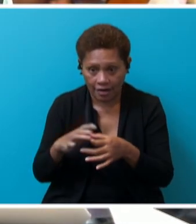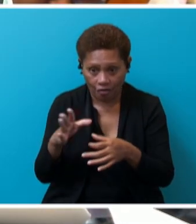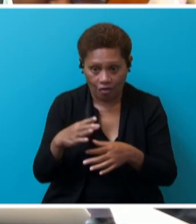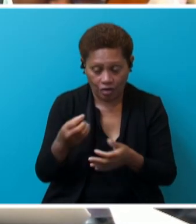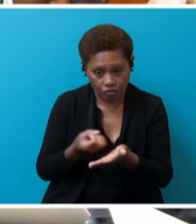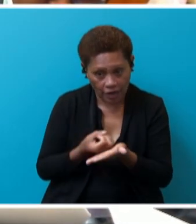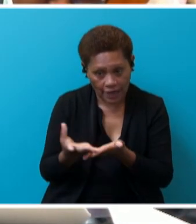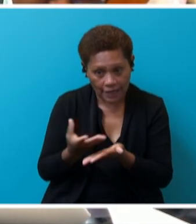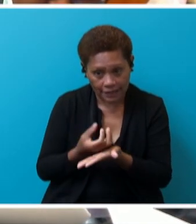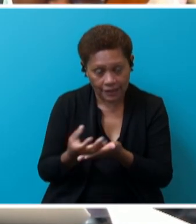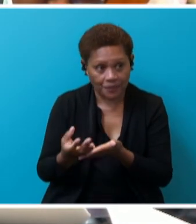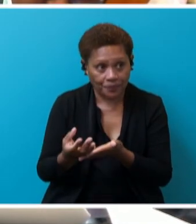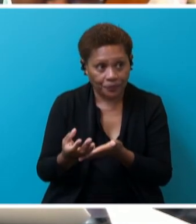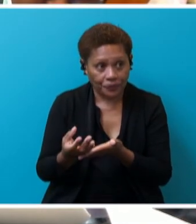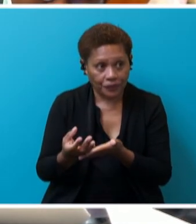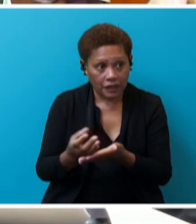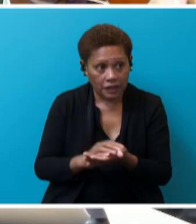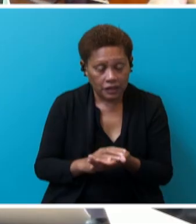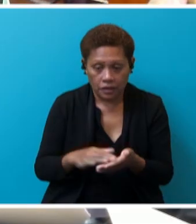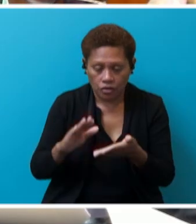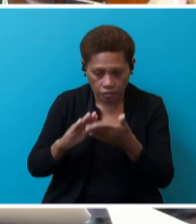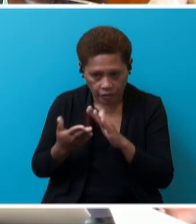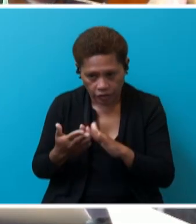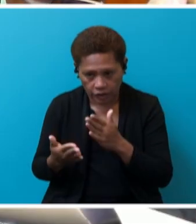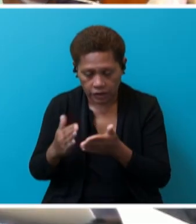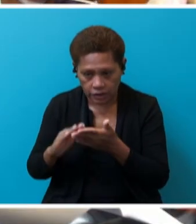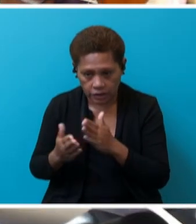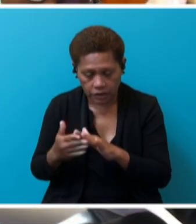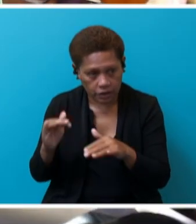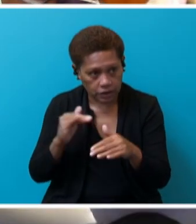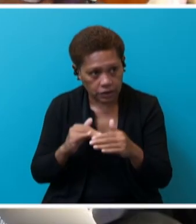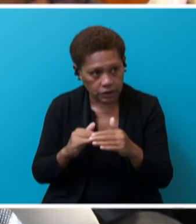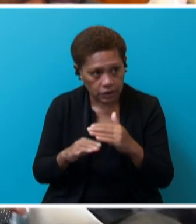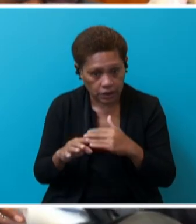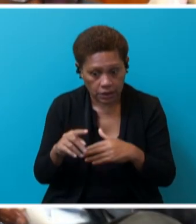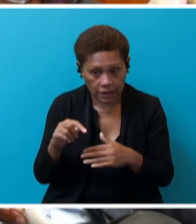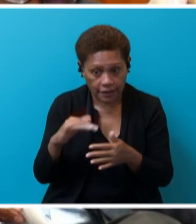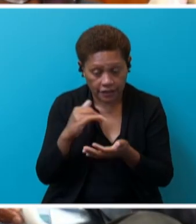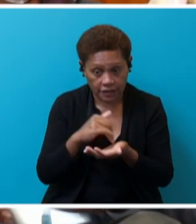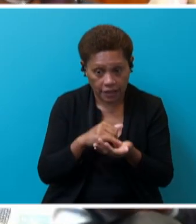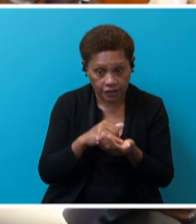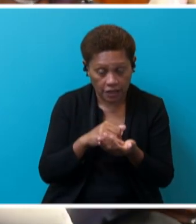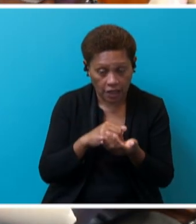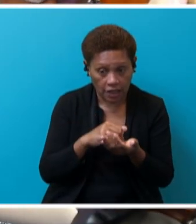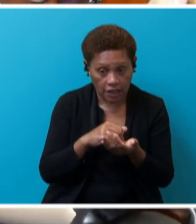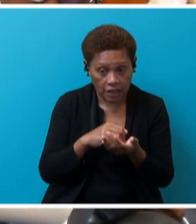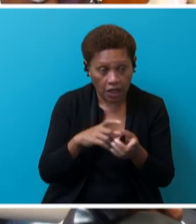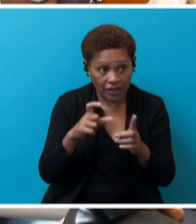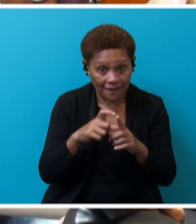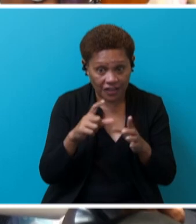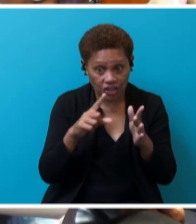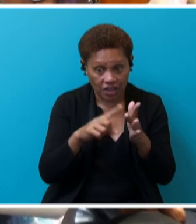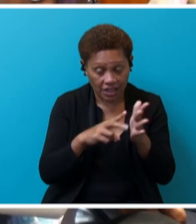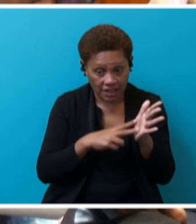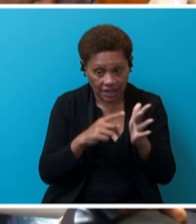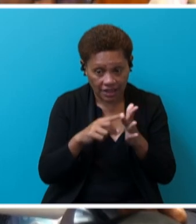to previously unserved communities. In the Central Division, we also saw